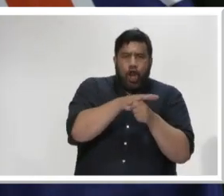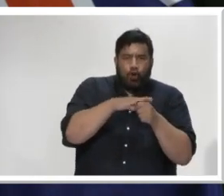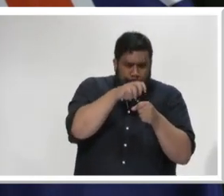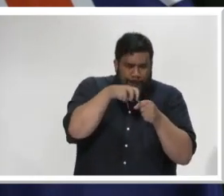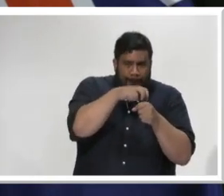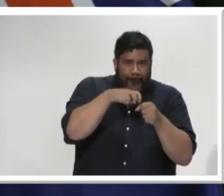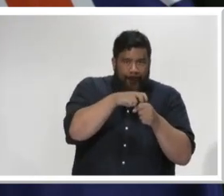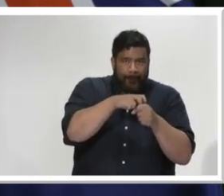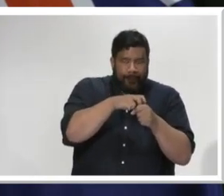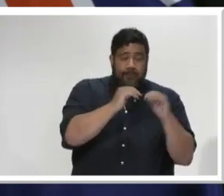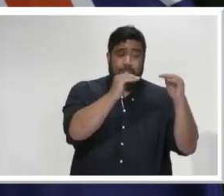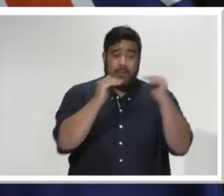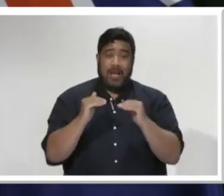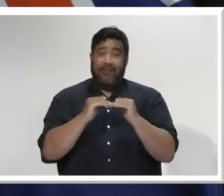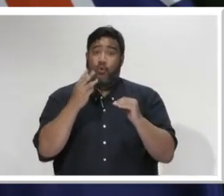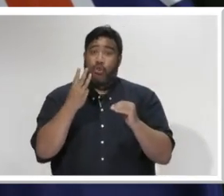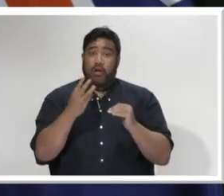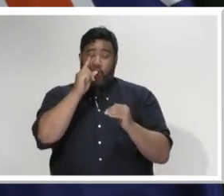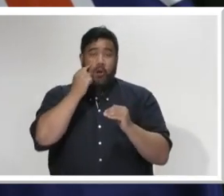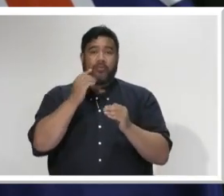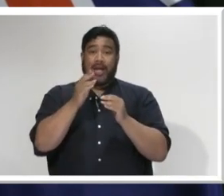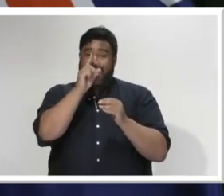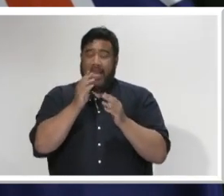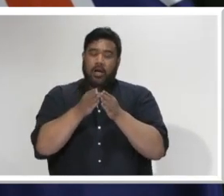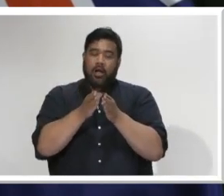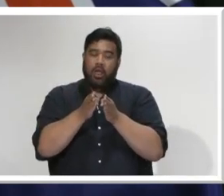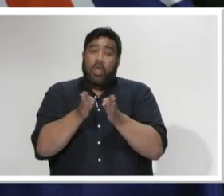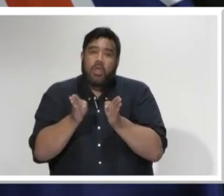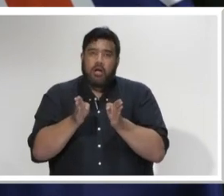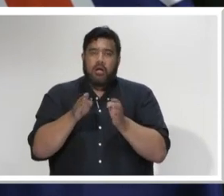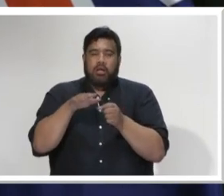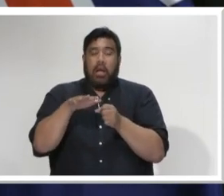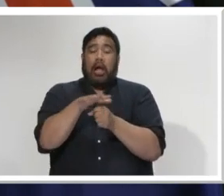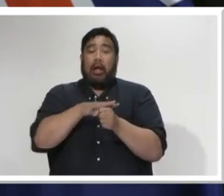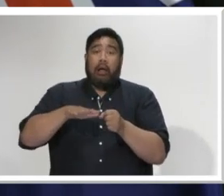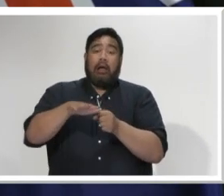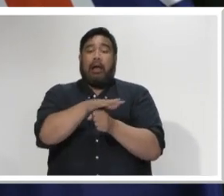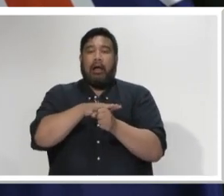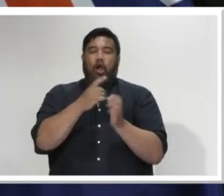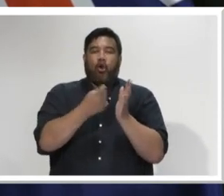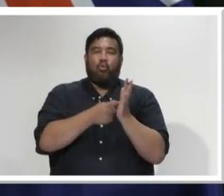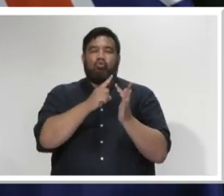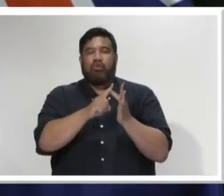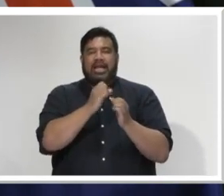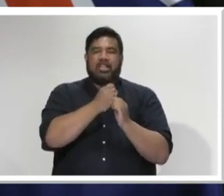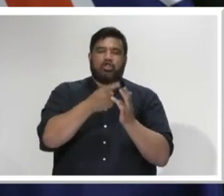keep it regional. The principle here is that we know at level 3 more people will travel to work or to take children to